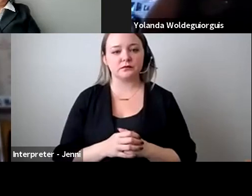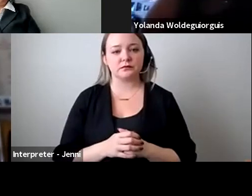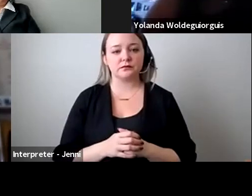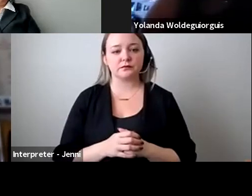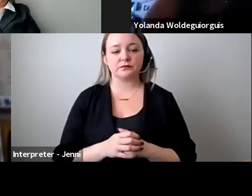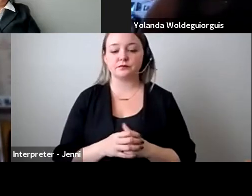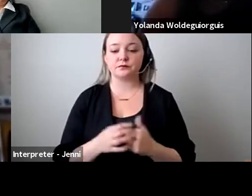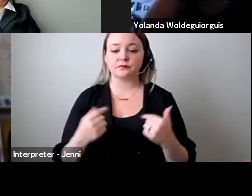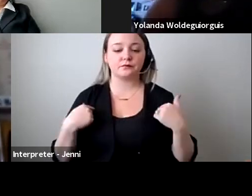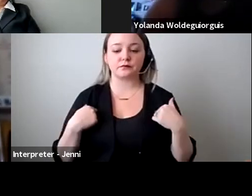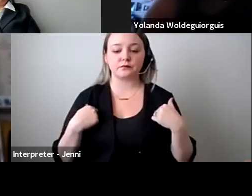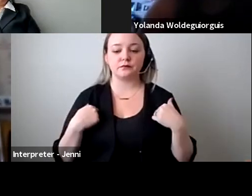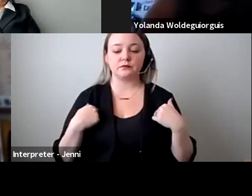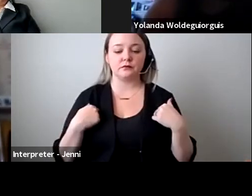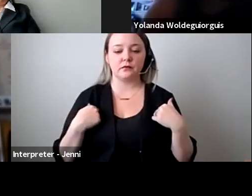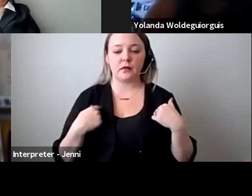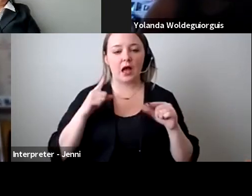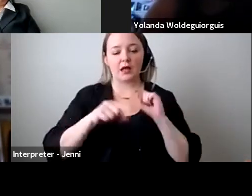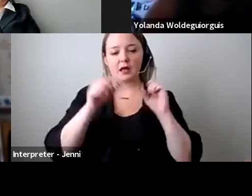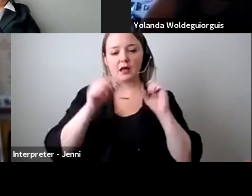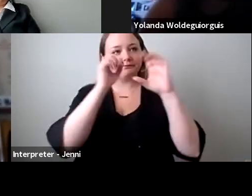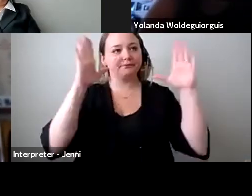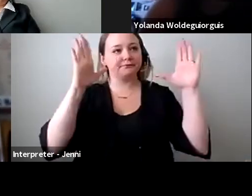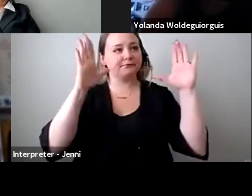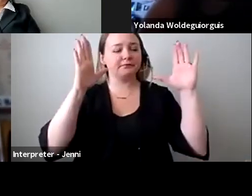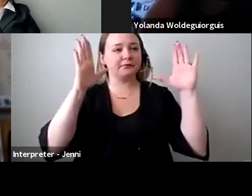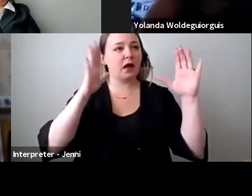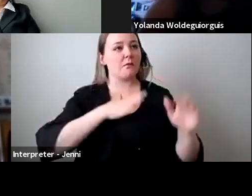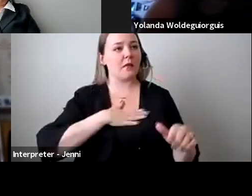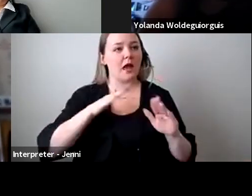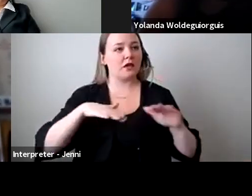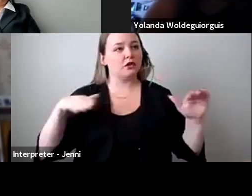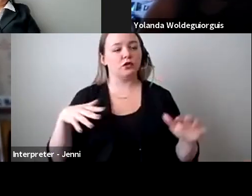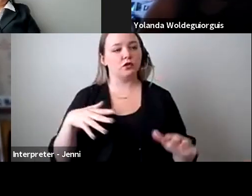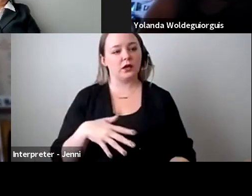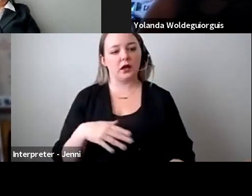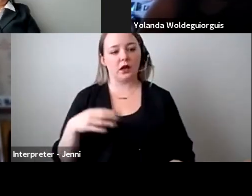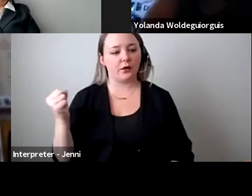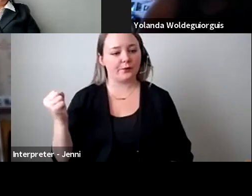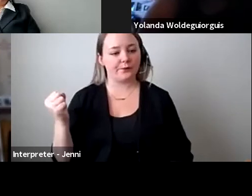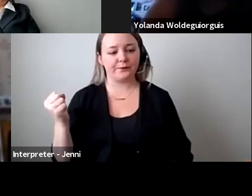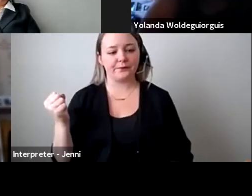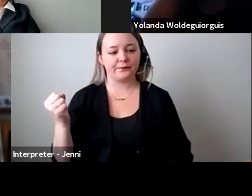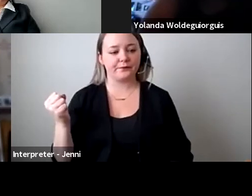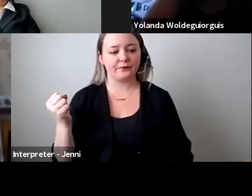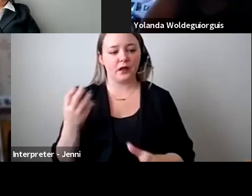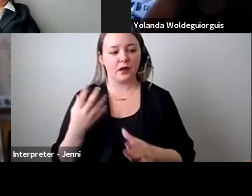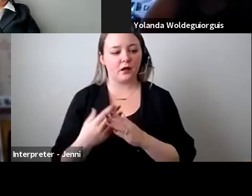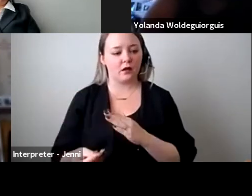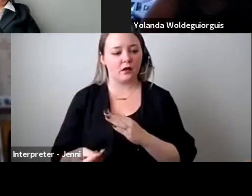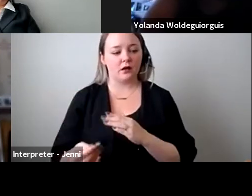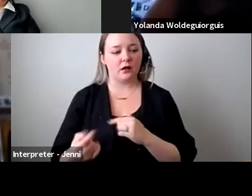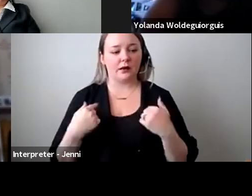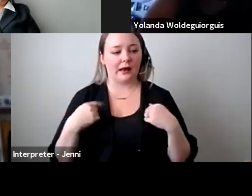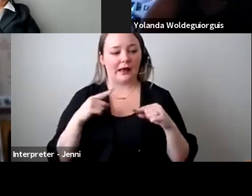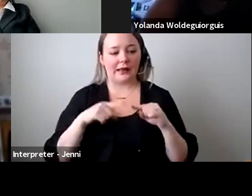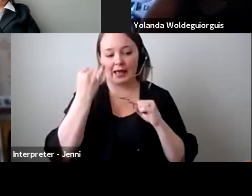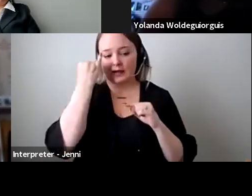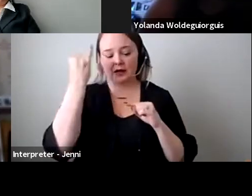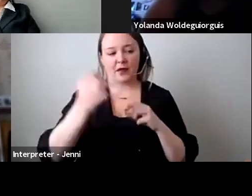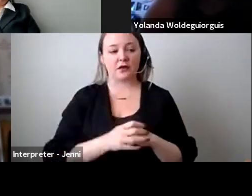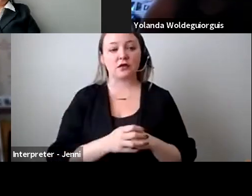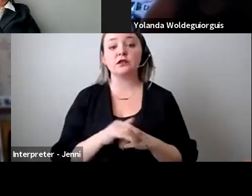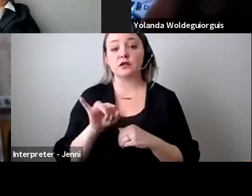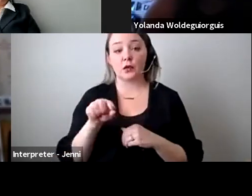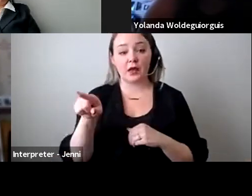can't picture a moment of my children being taken from me. So for the panelists that have to go